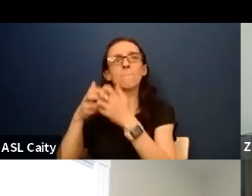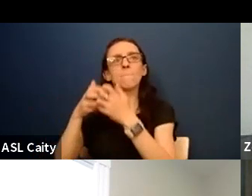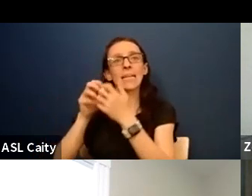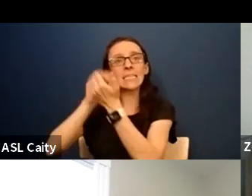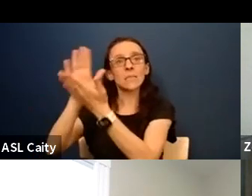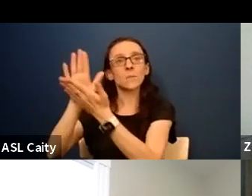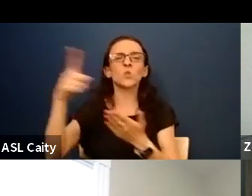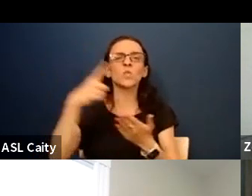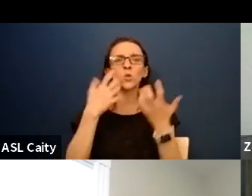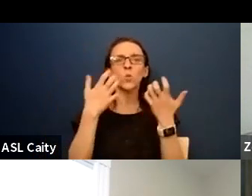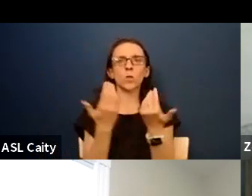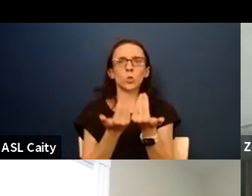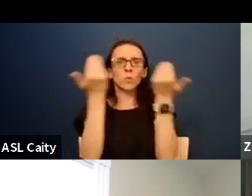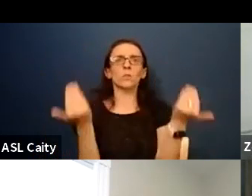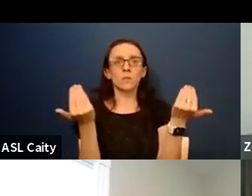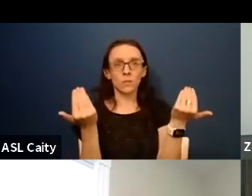differently.